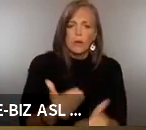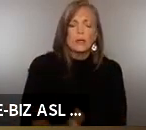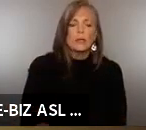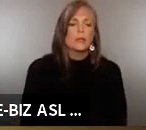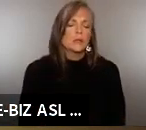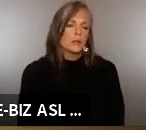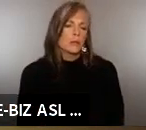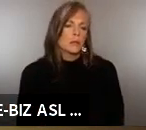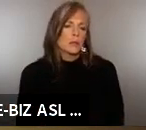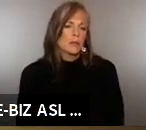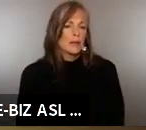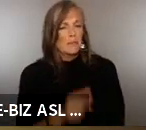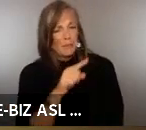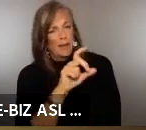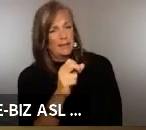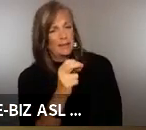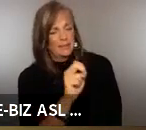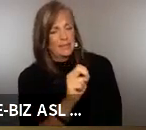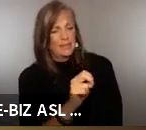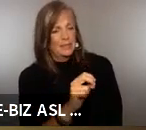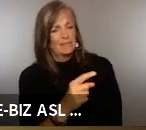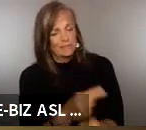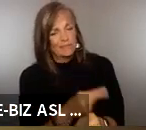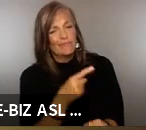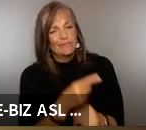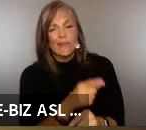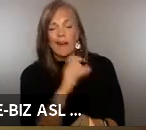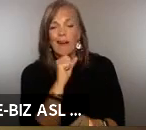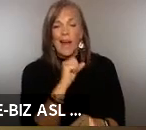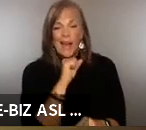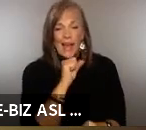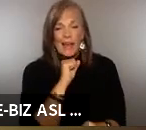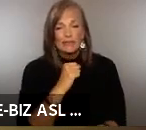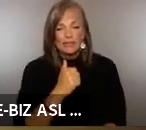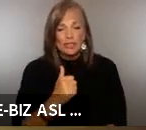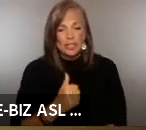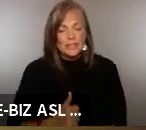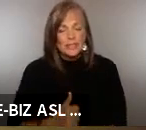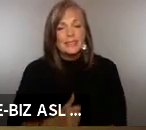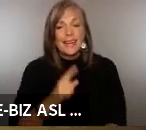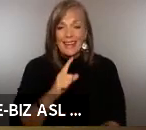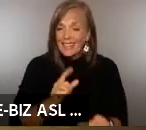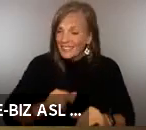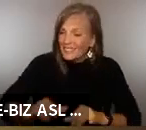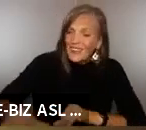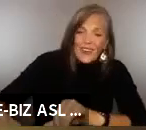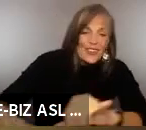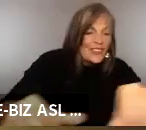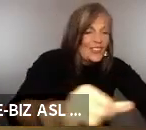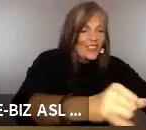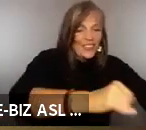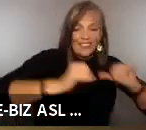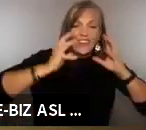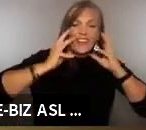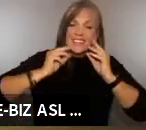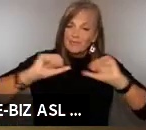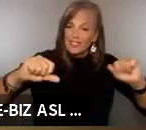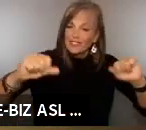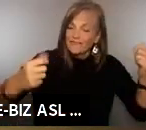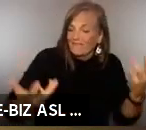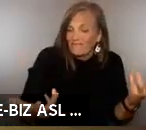Dean is probably right, almost certainly right, that aging does seem to be a universal experience. There are aspects of it in that